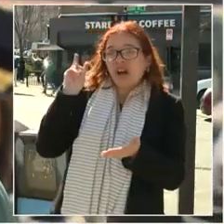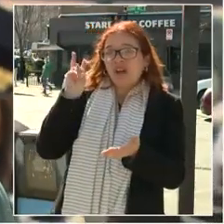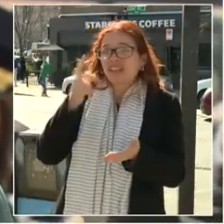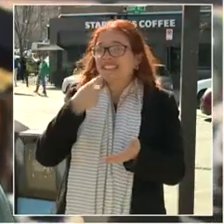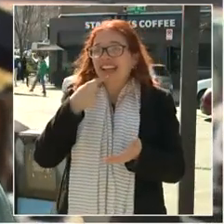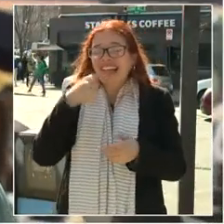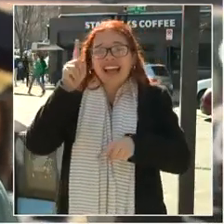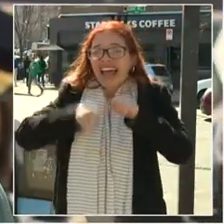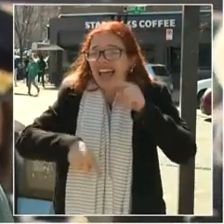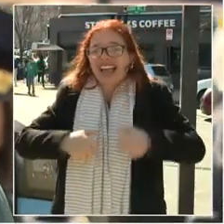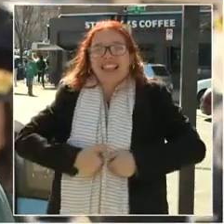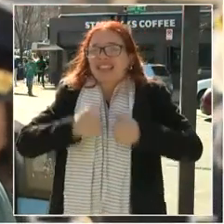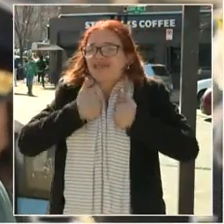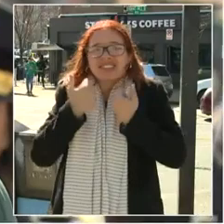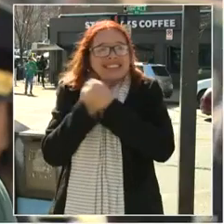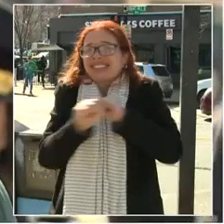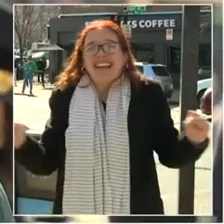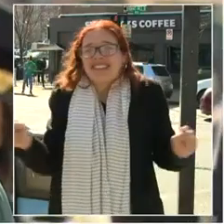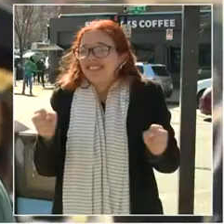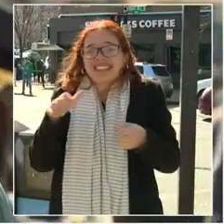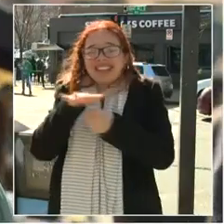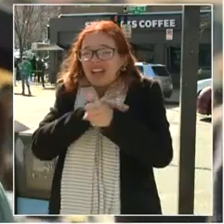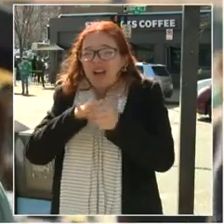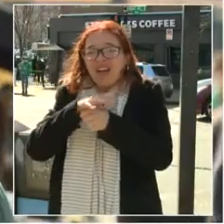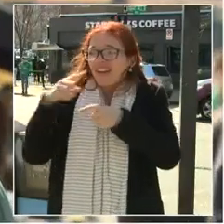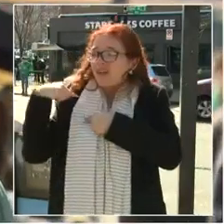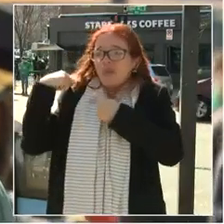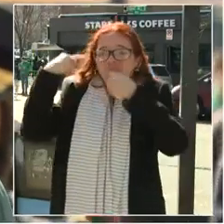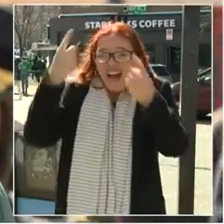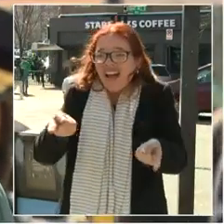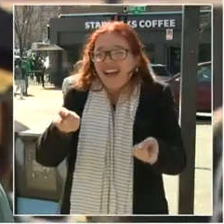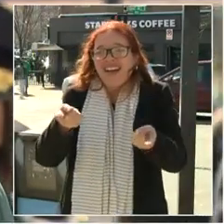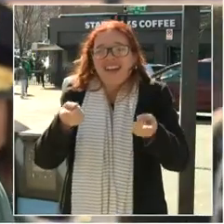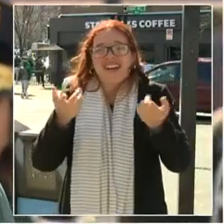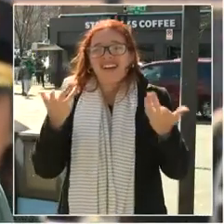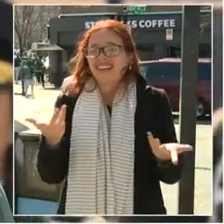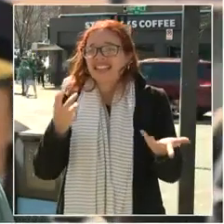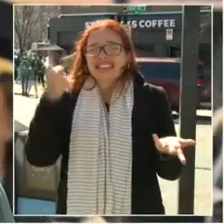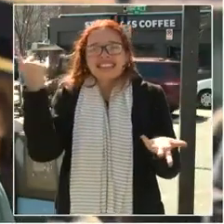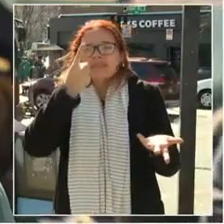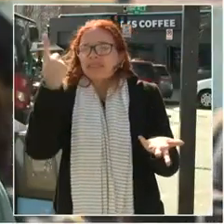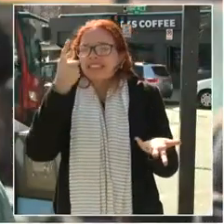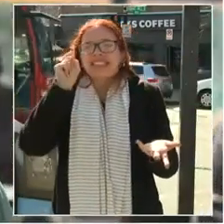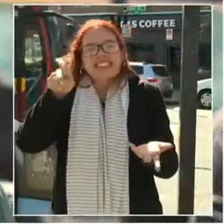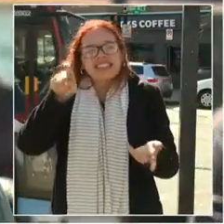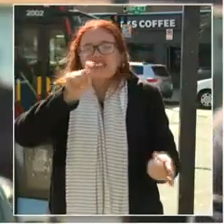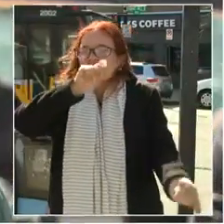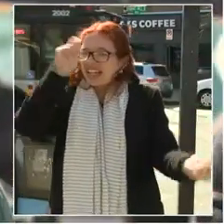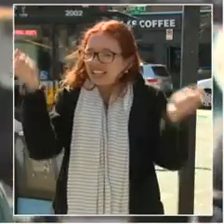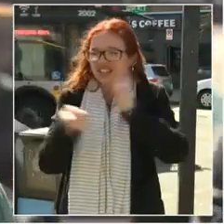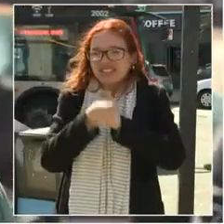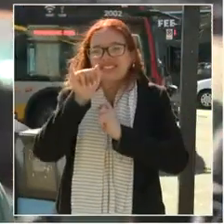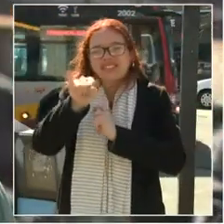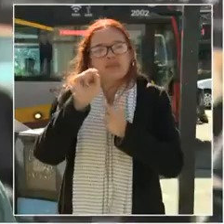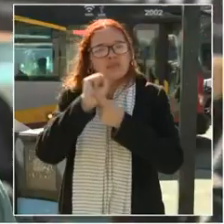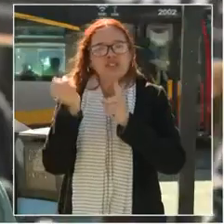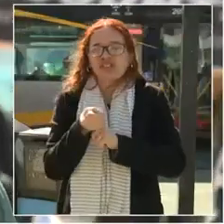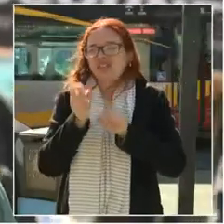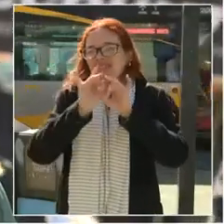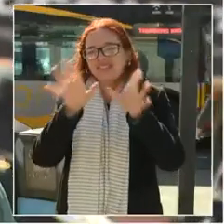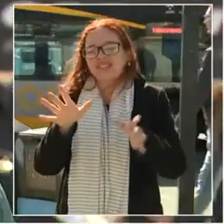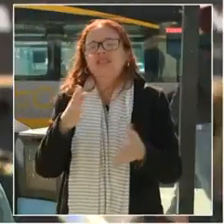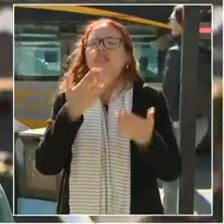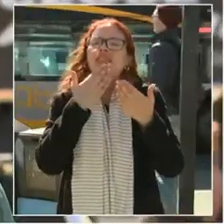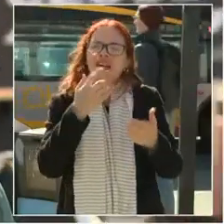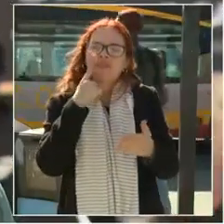in the neighborhood we've always lived in, then something has to change. Well, thank you, ma'am, for your